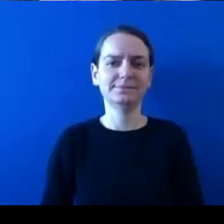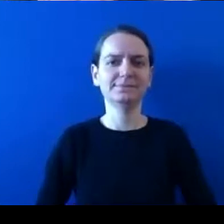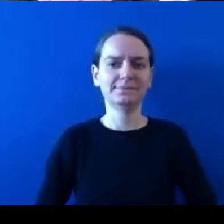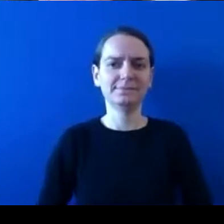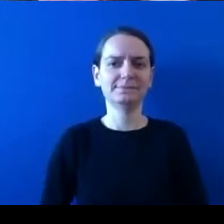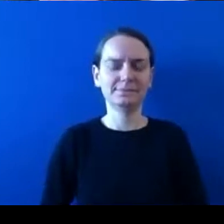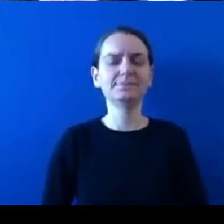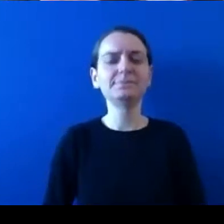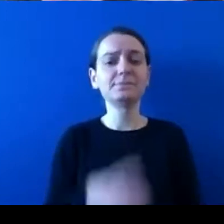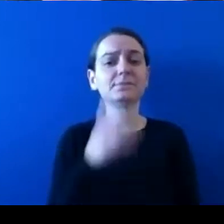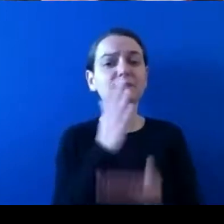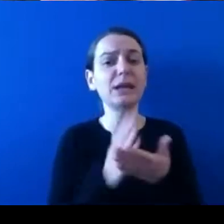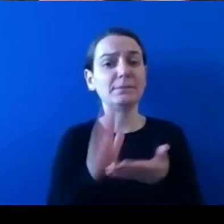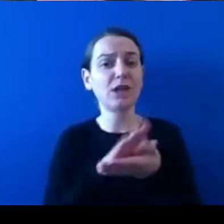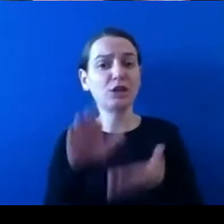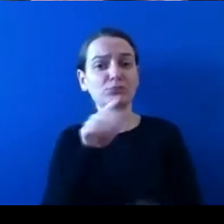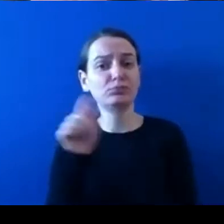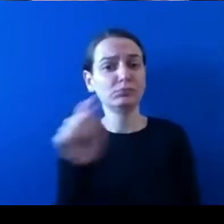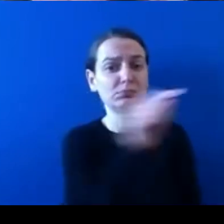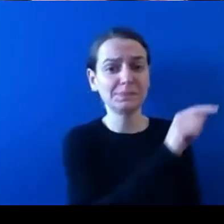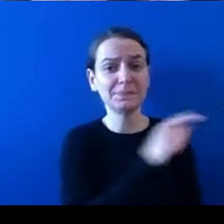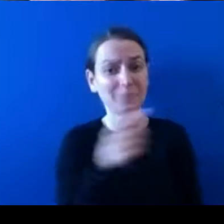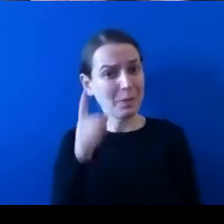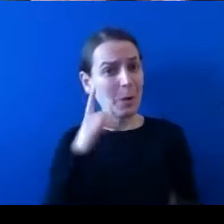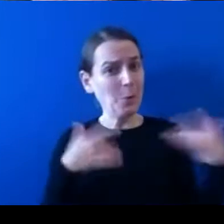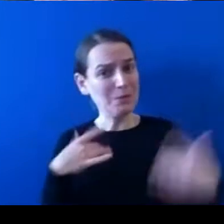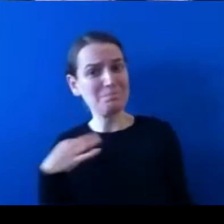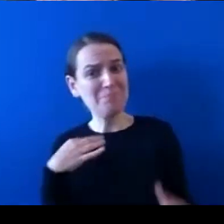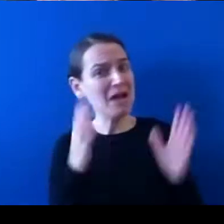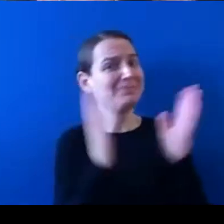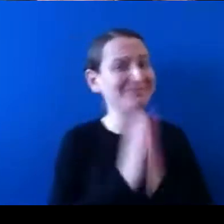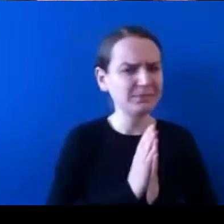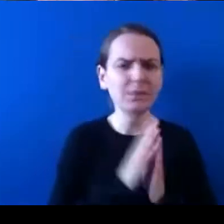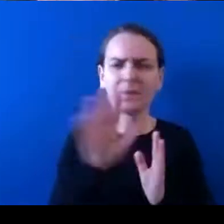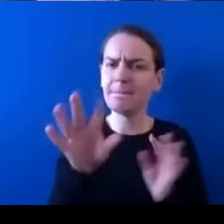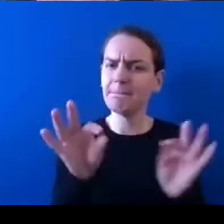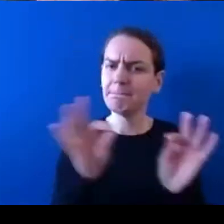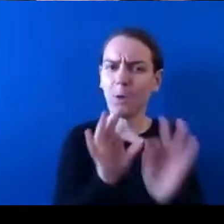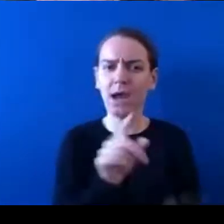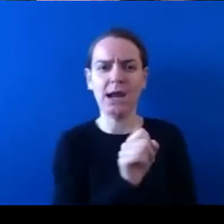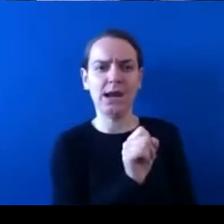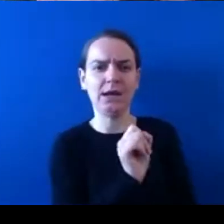start educating people and get used to it. It's just going to be a part of your life.